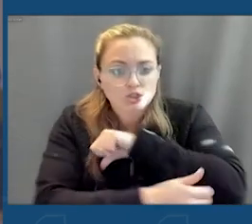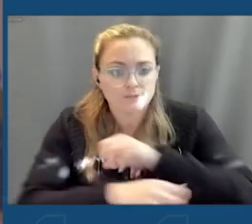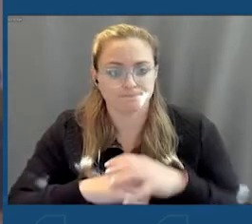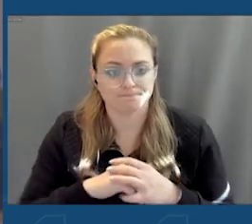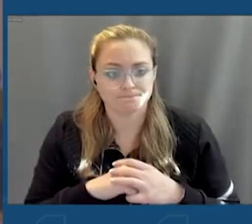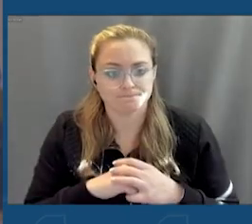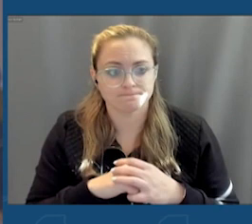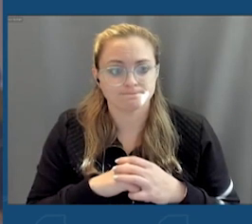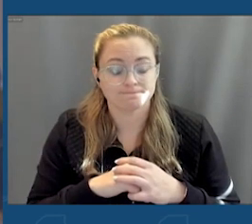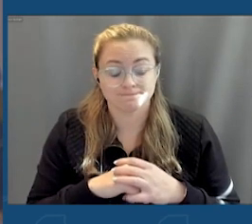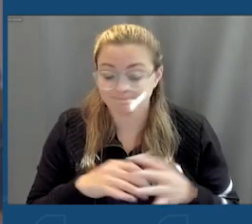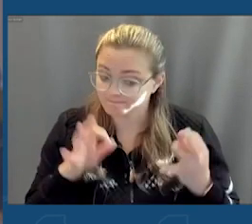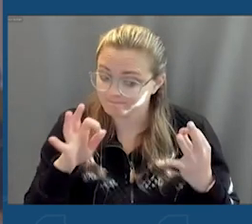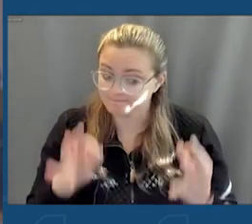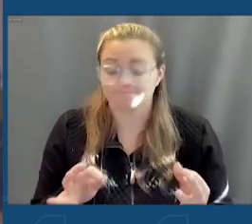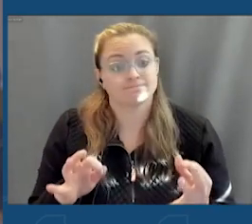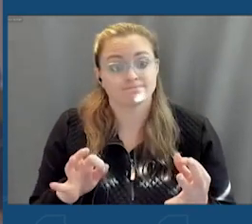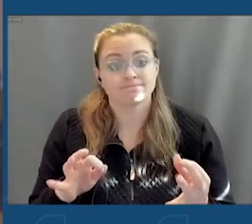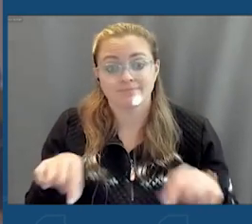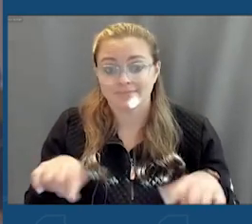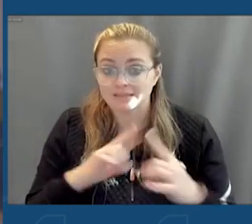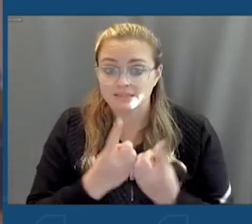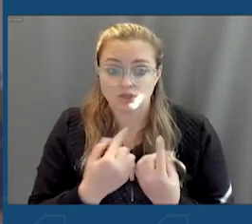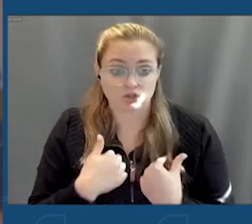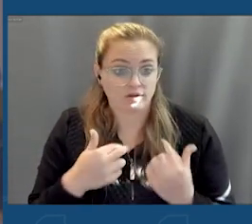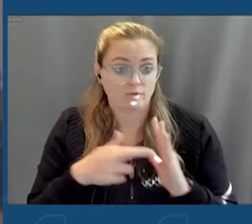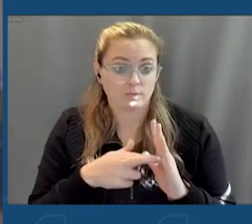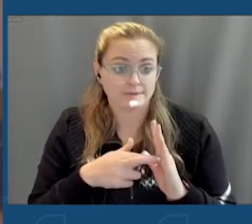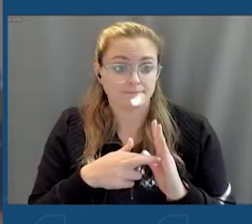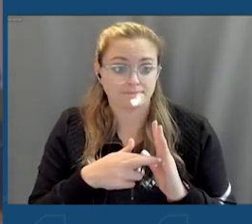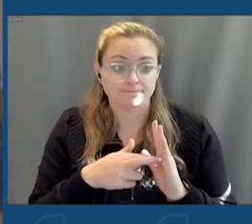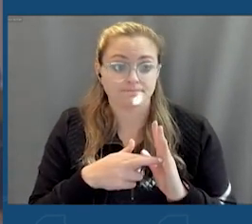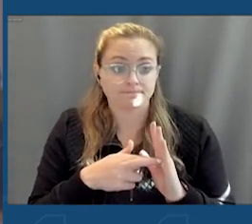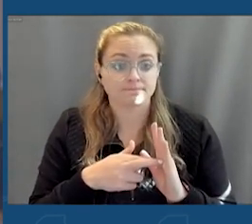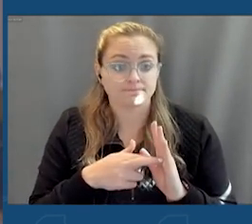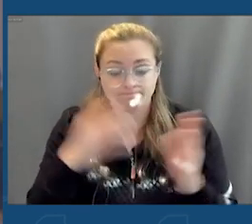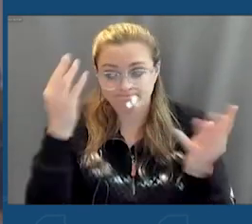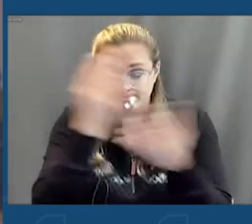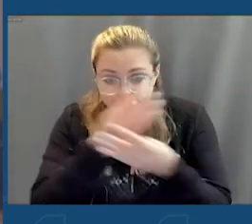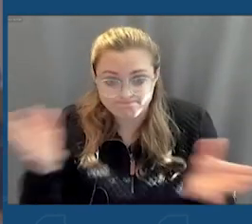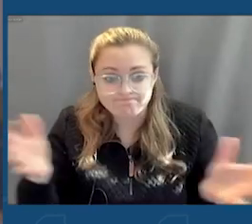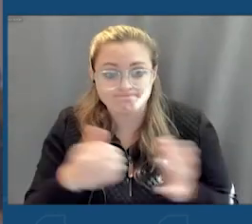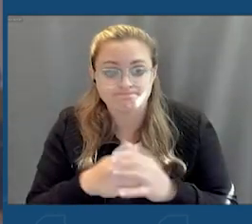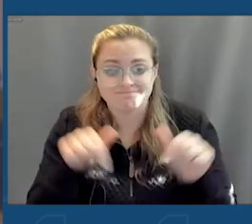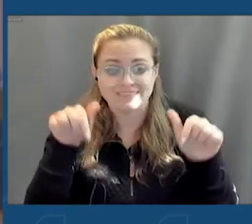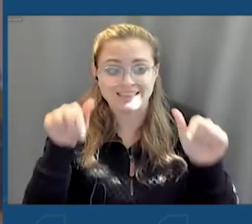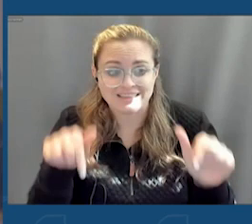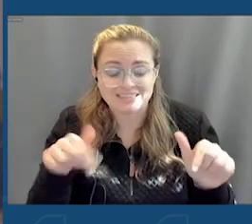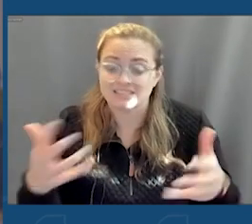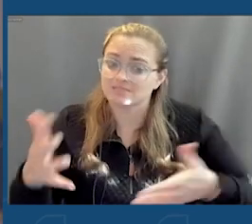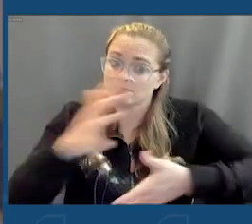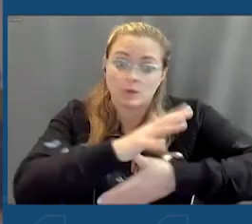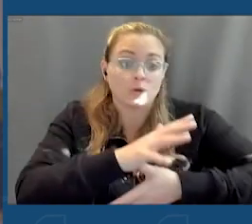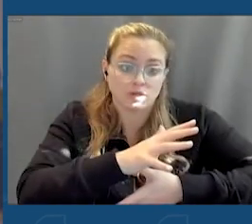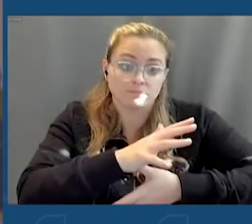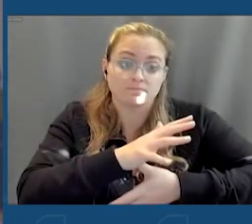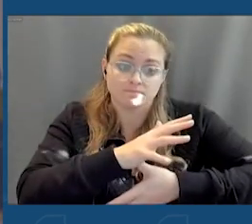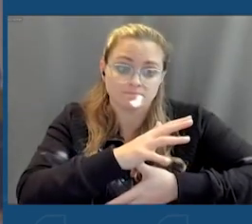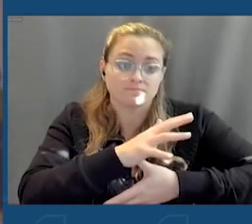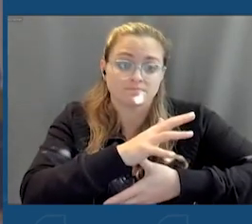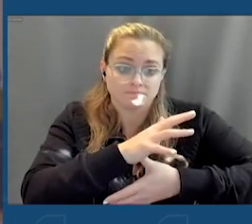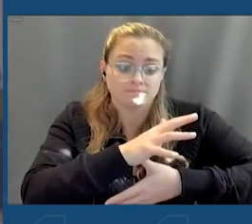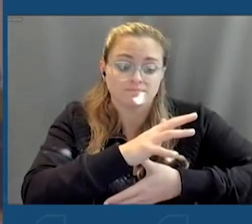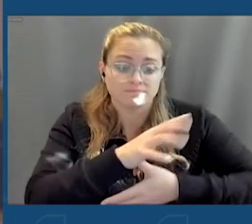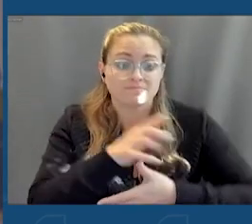and certainly the district that I represent, that this is a top priority for her. And